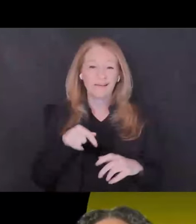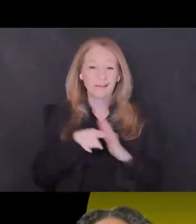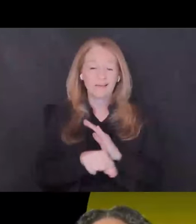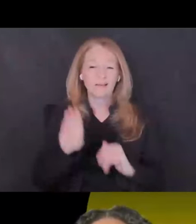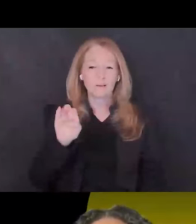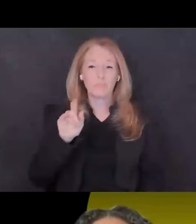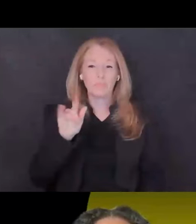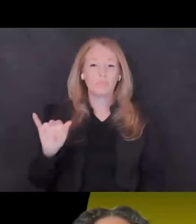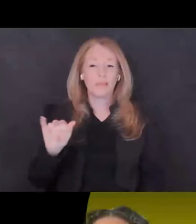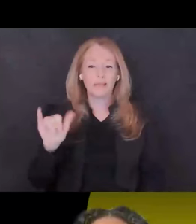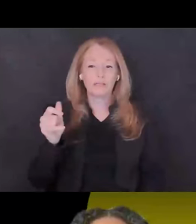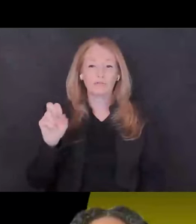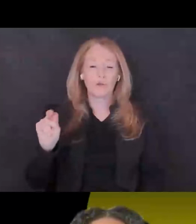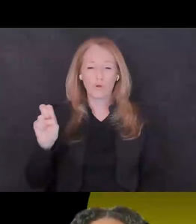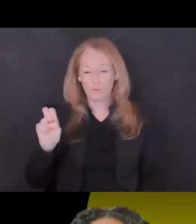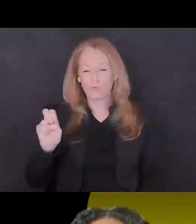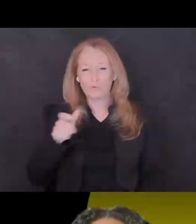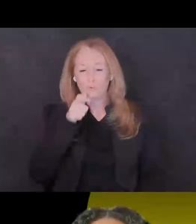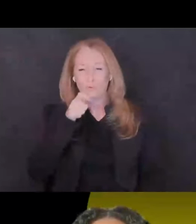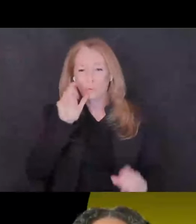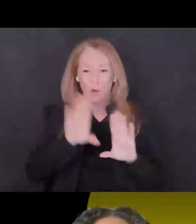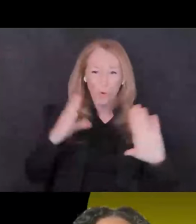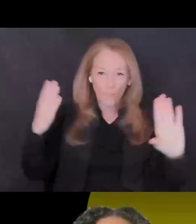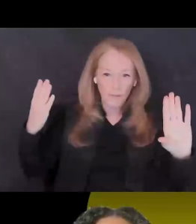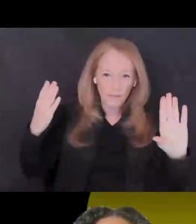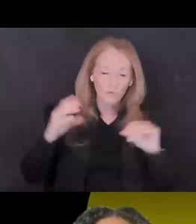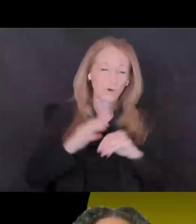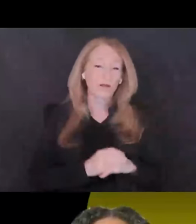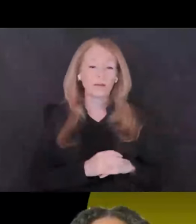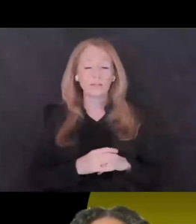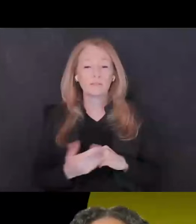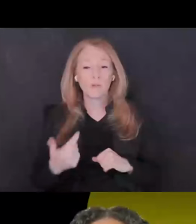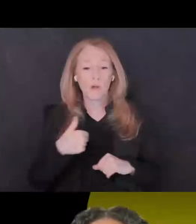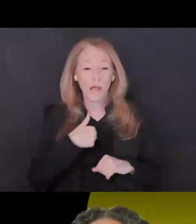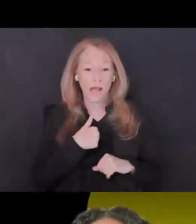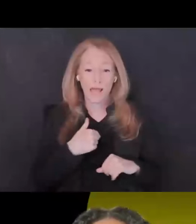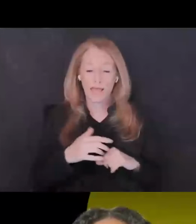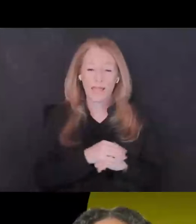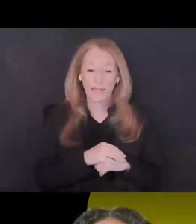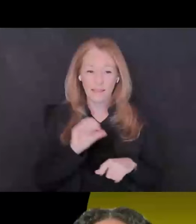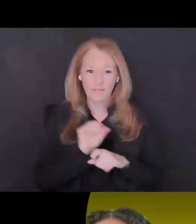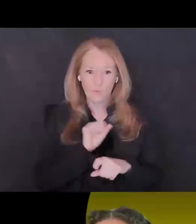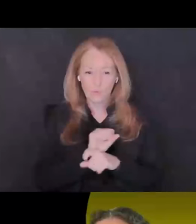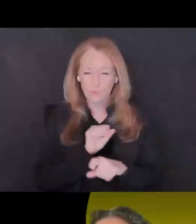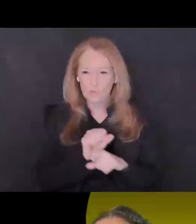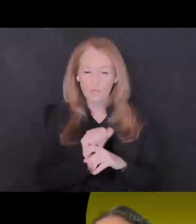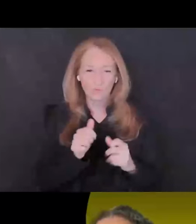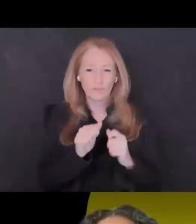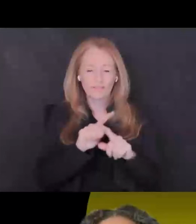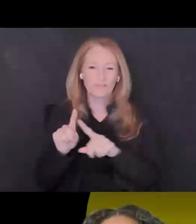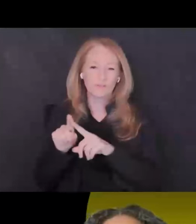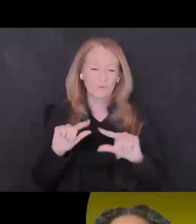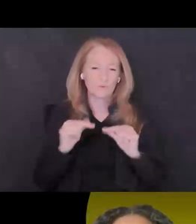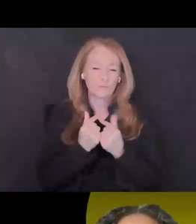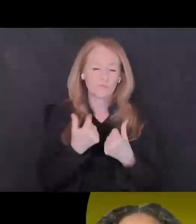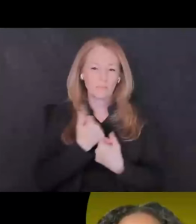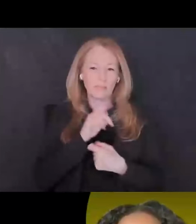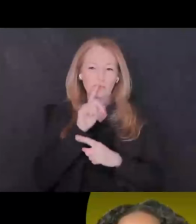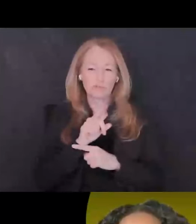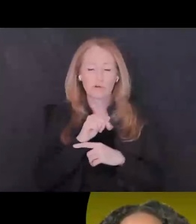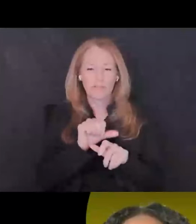Since then, I've been working with the organizers that actually did the work to help make spaces like this possible. I think it's really important